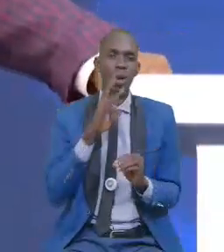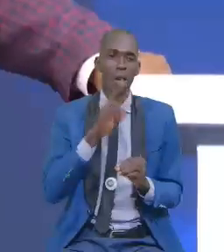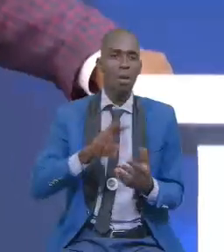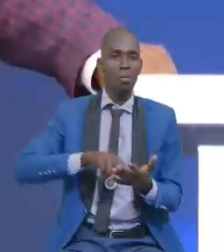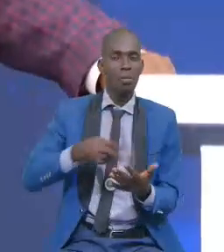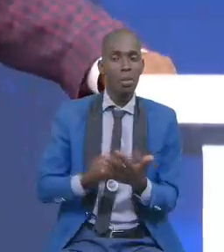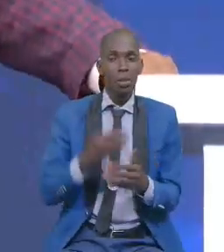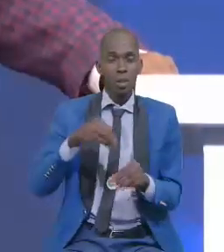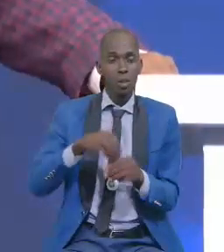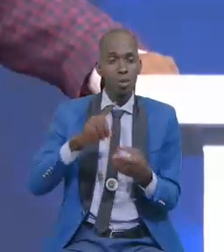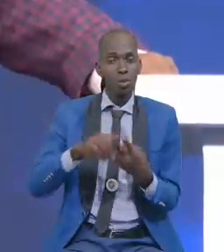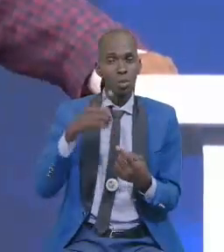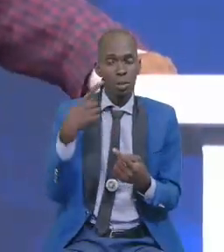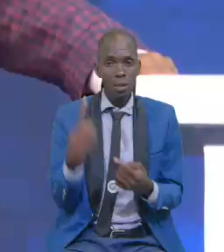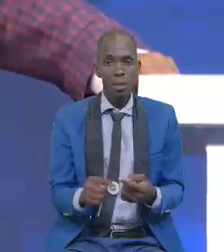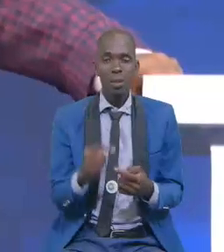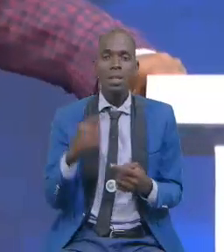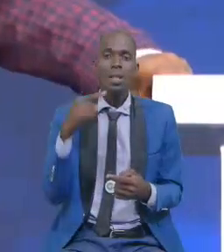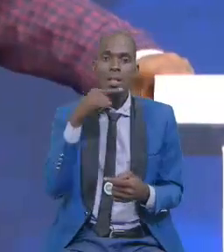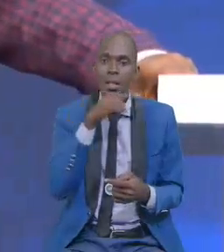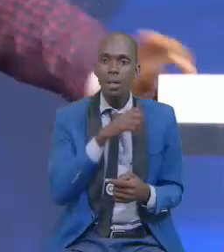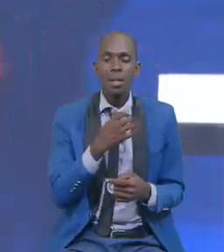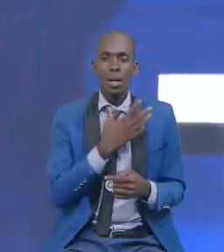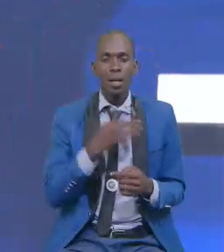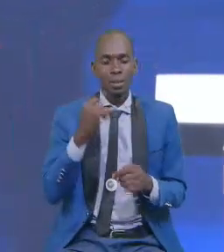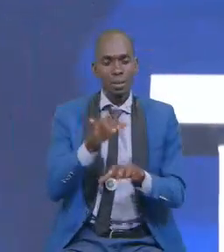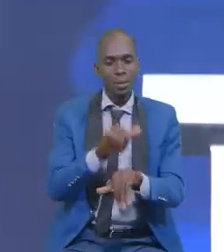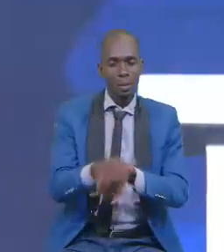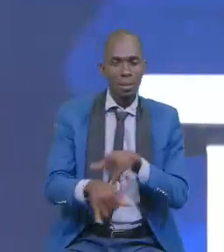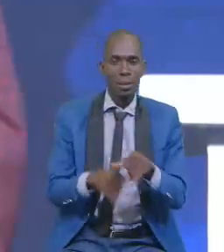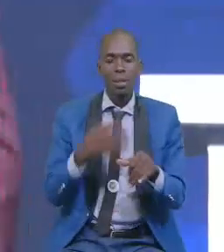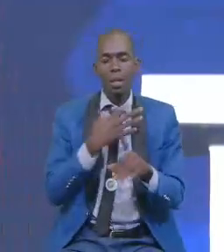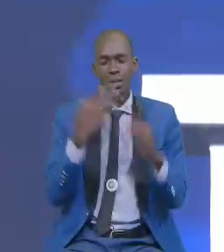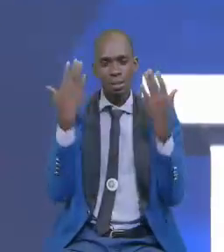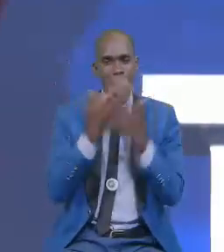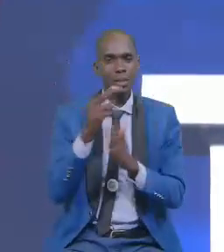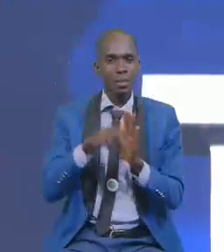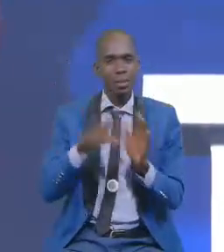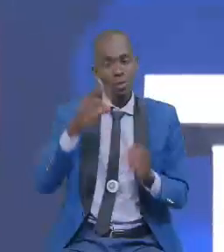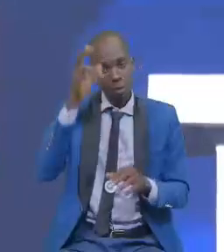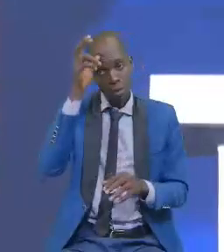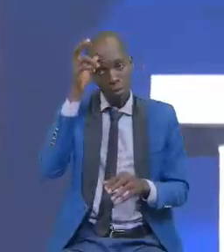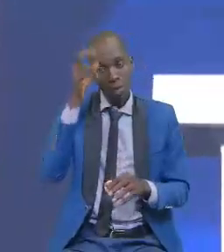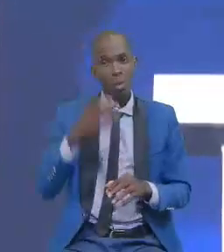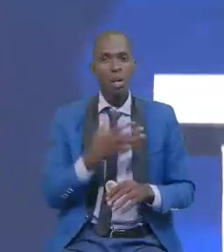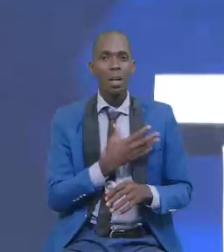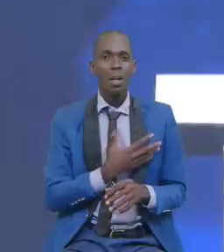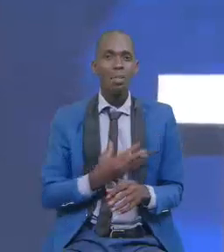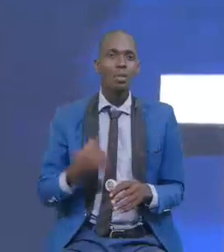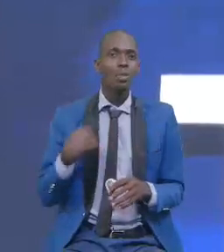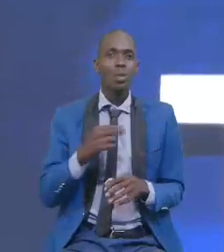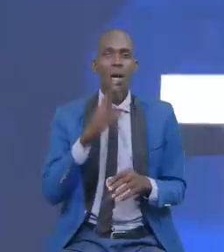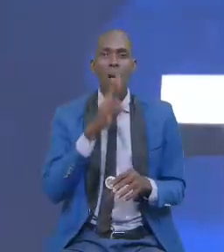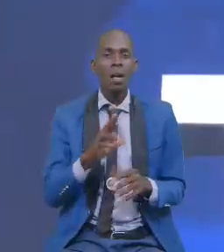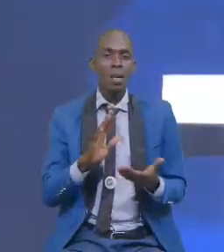the lies and deception and the darkness of Satan. We even sat there. It's like we are tired of looking for